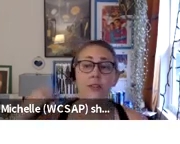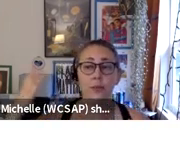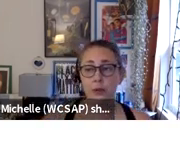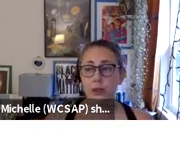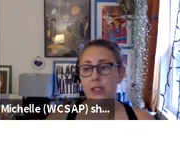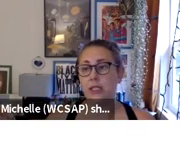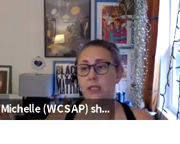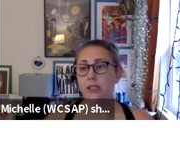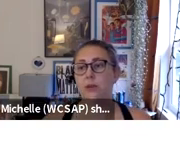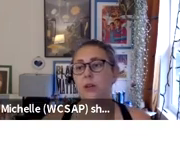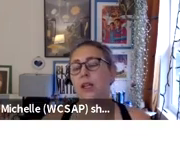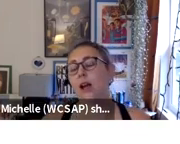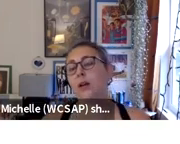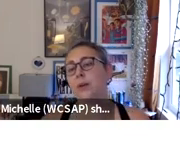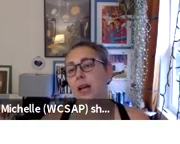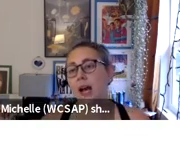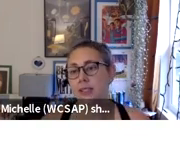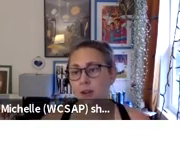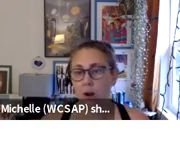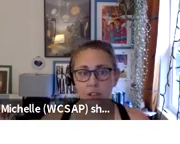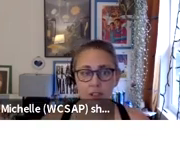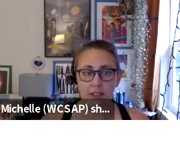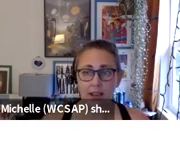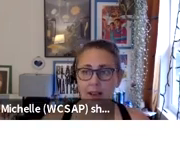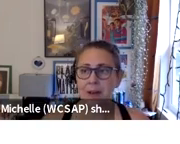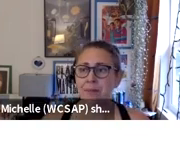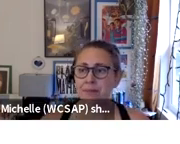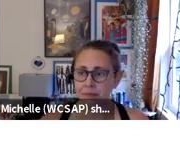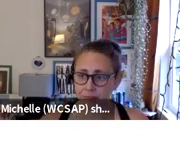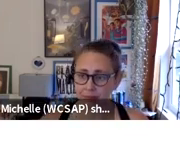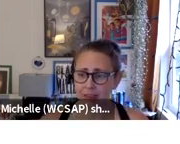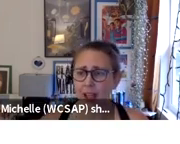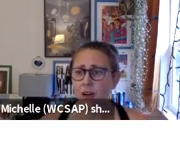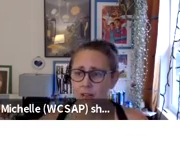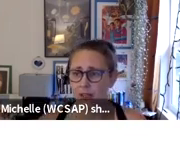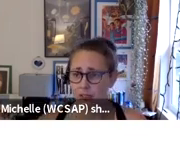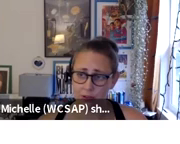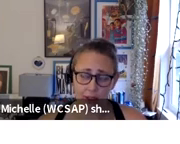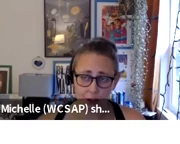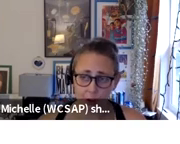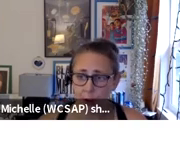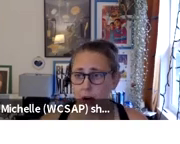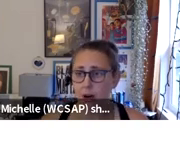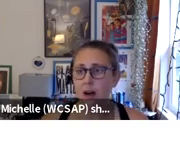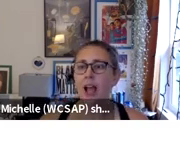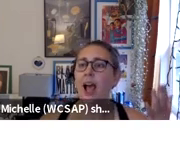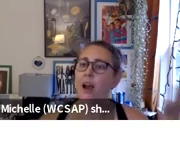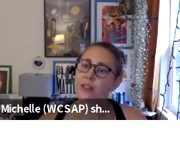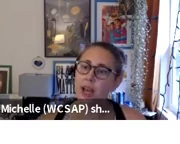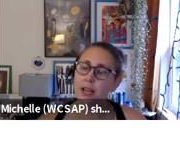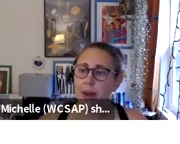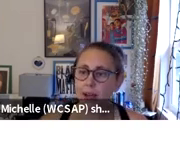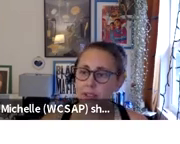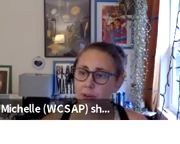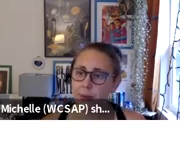or I'm less familiar with the Latinx community, that I'm going to be asking questions like, how, like you said, you're queer, how